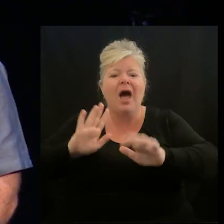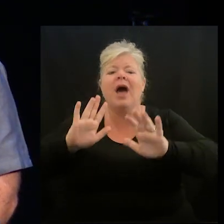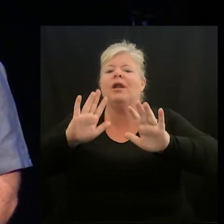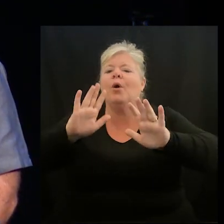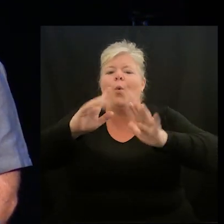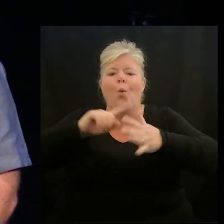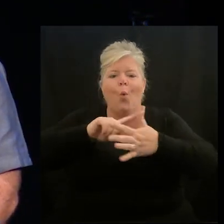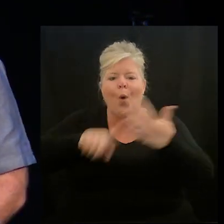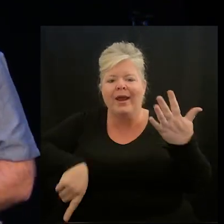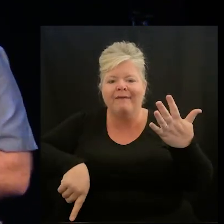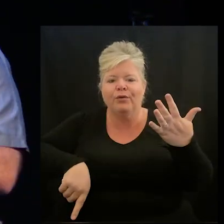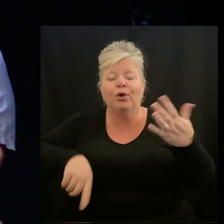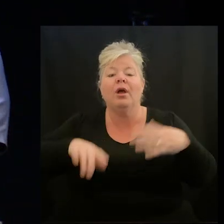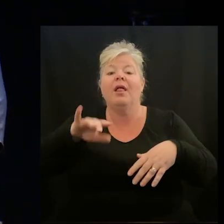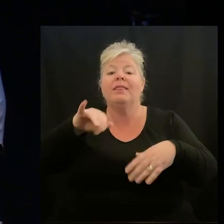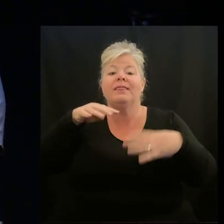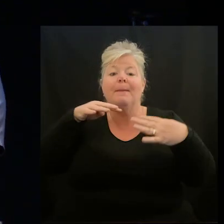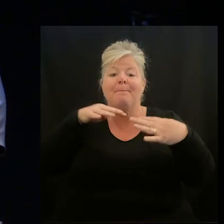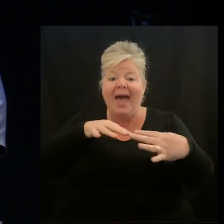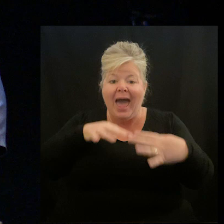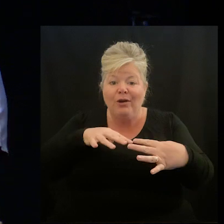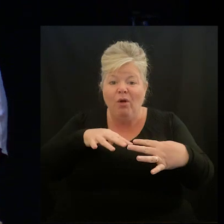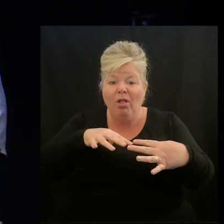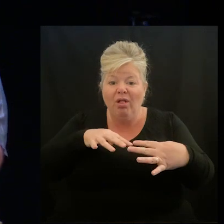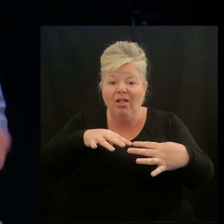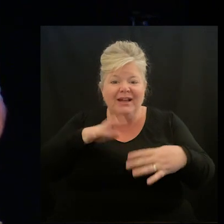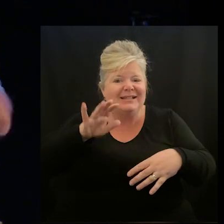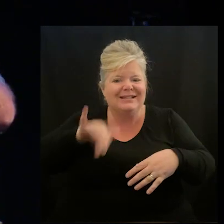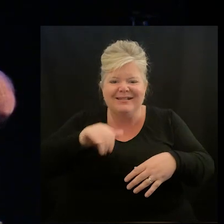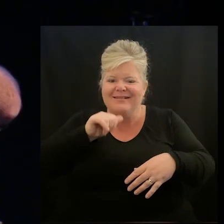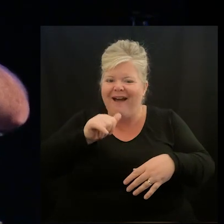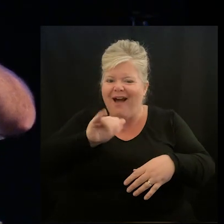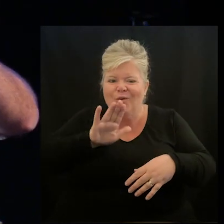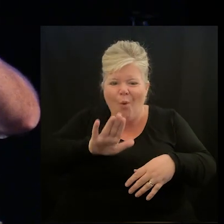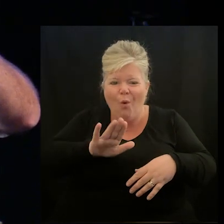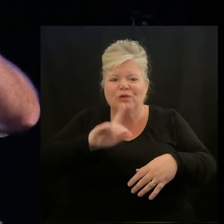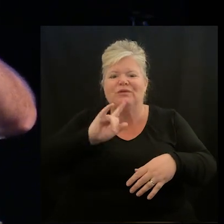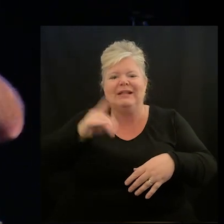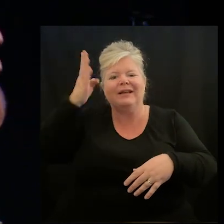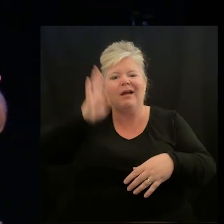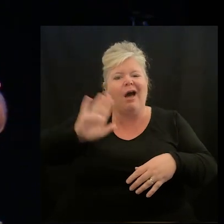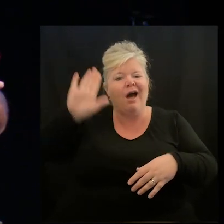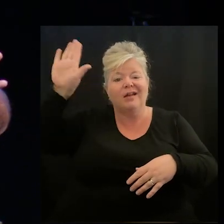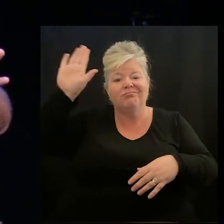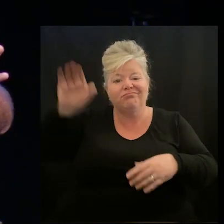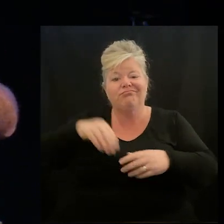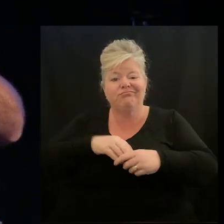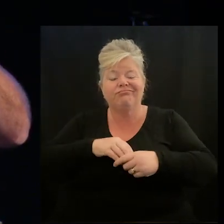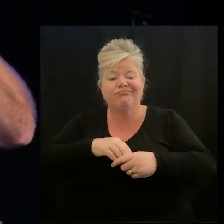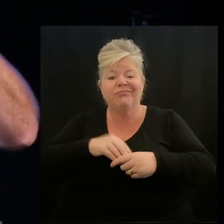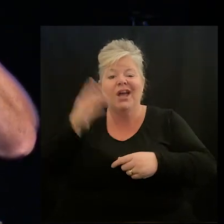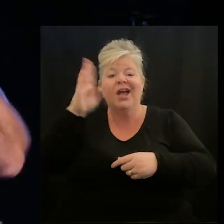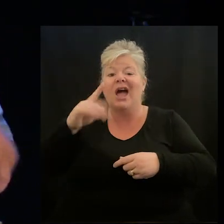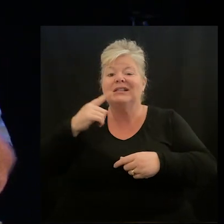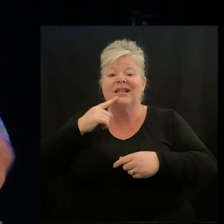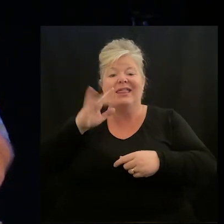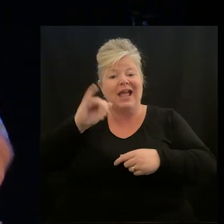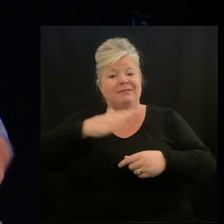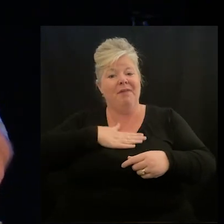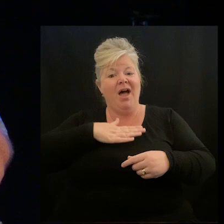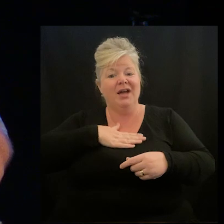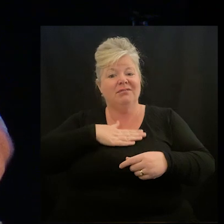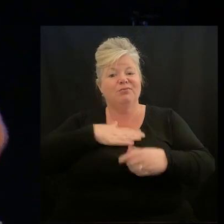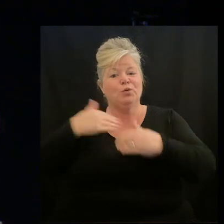Lord's. Lean in to his word. God says, look, it's not yours, it's